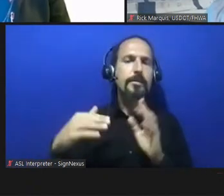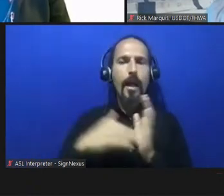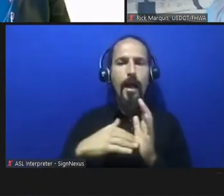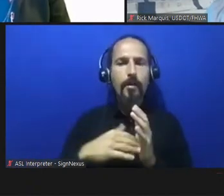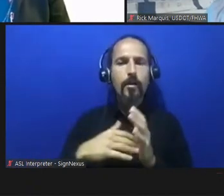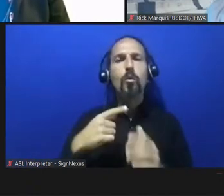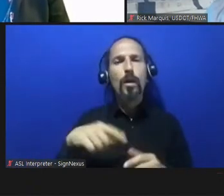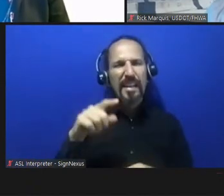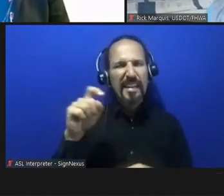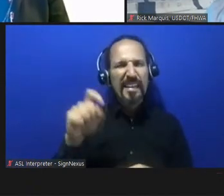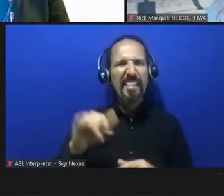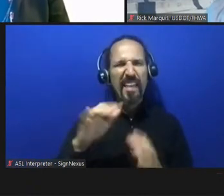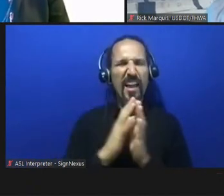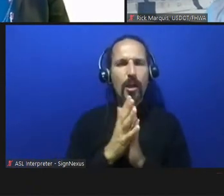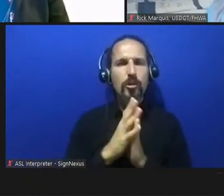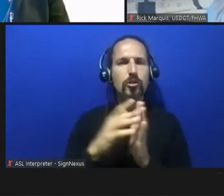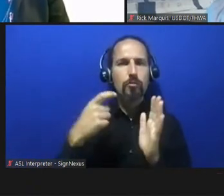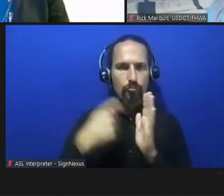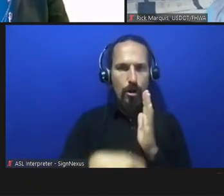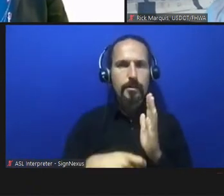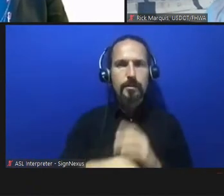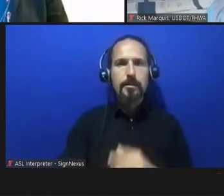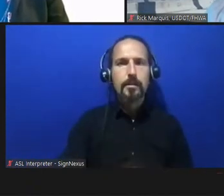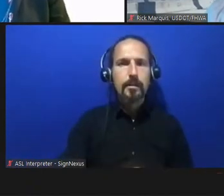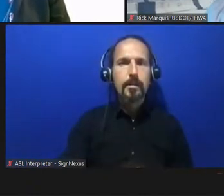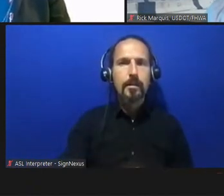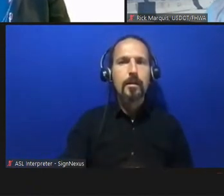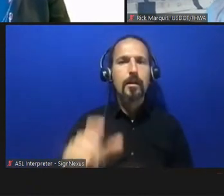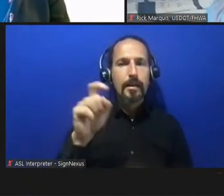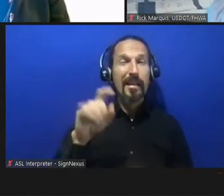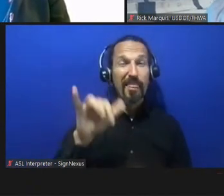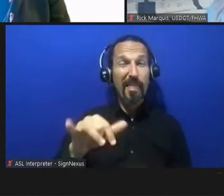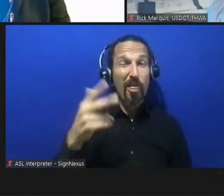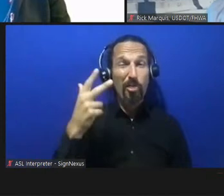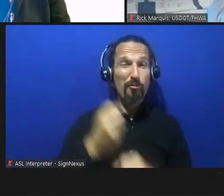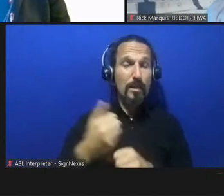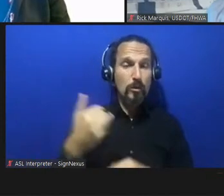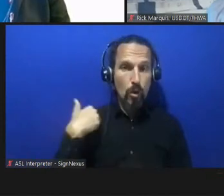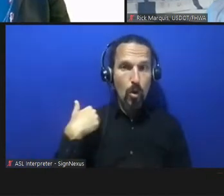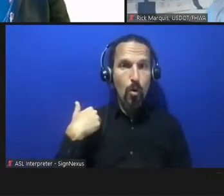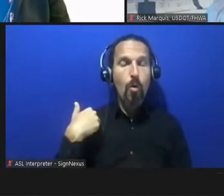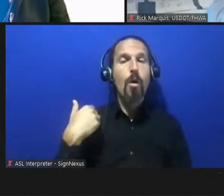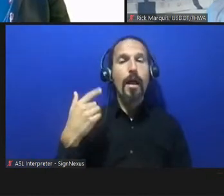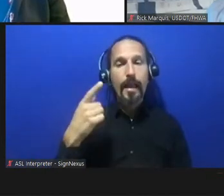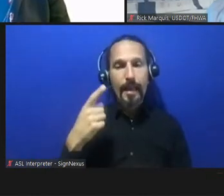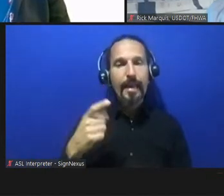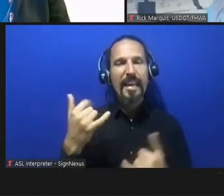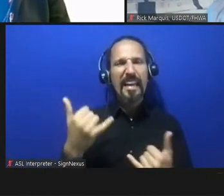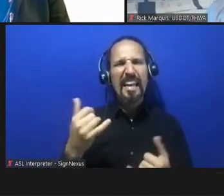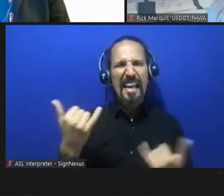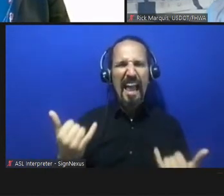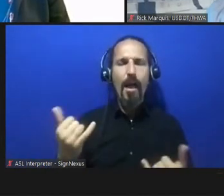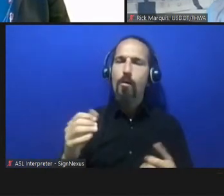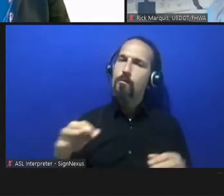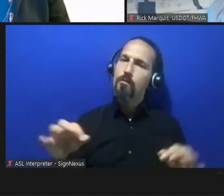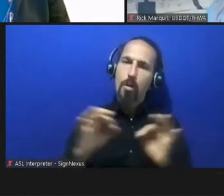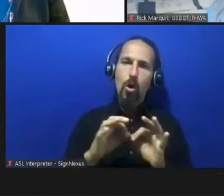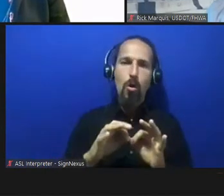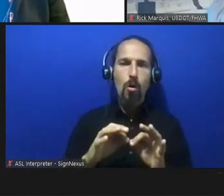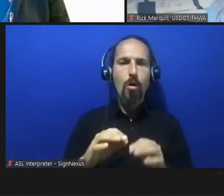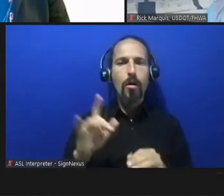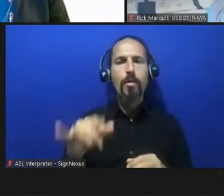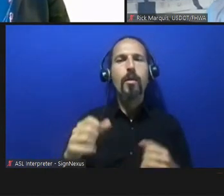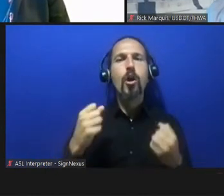congestion pricing for comprise congestion pricing we needed it three years ago uh and we need it now even more than ever uh car